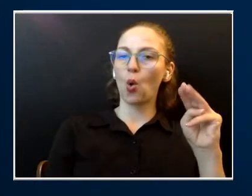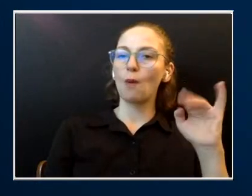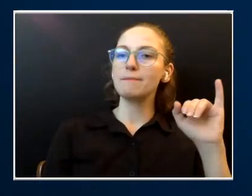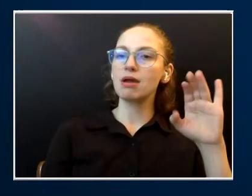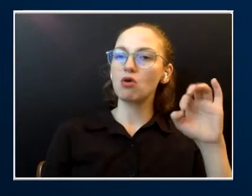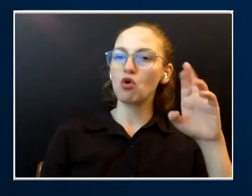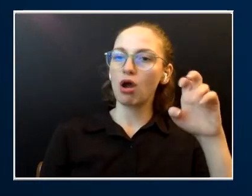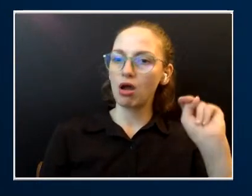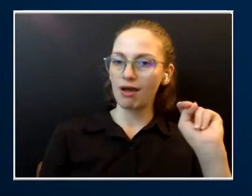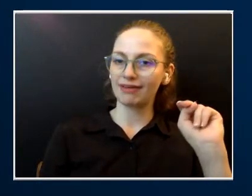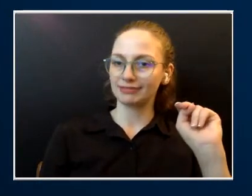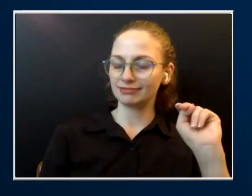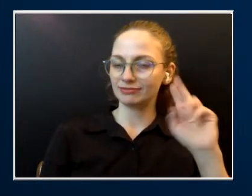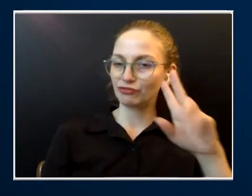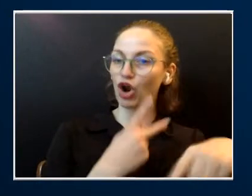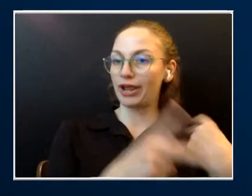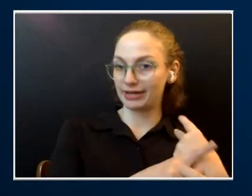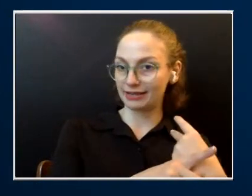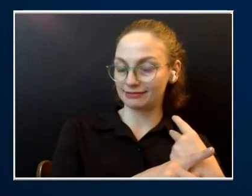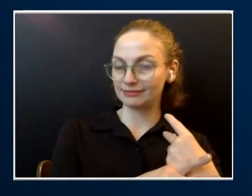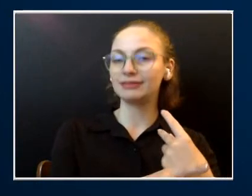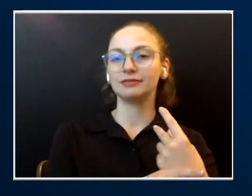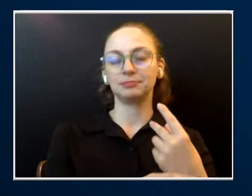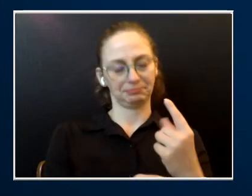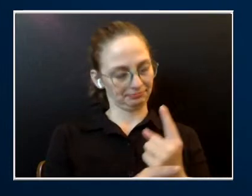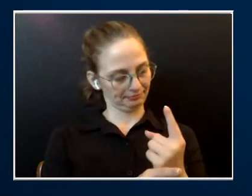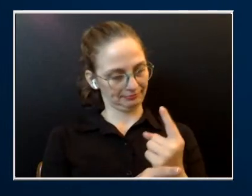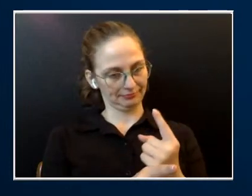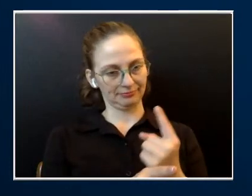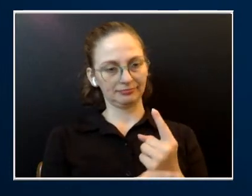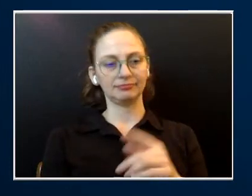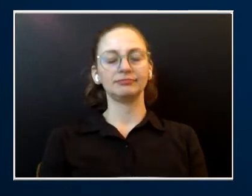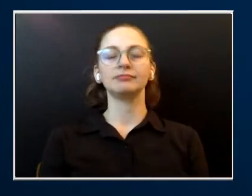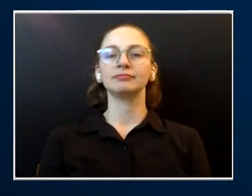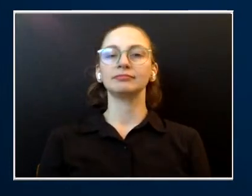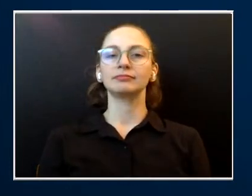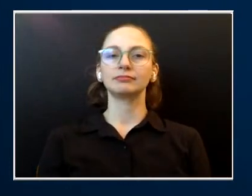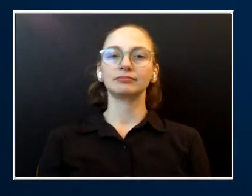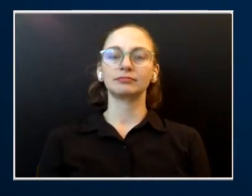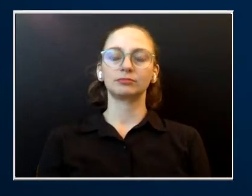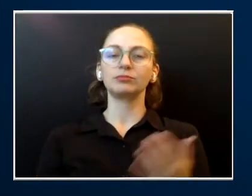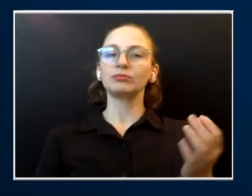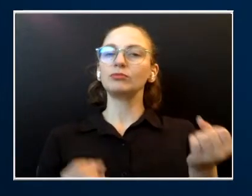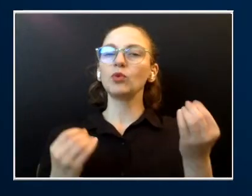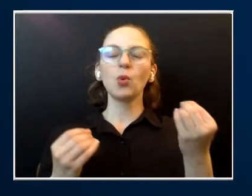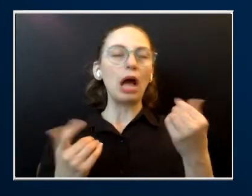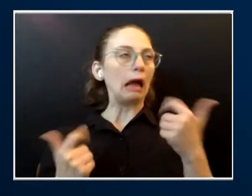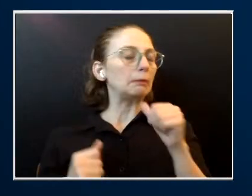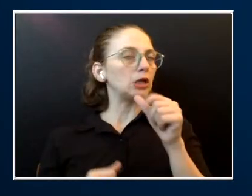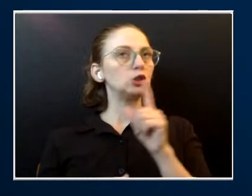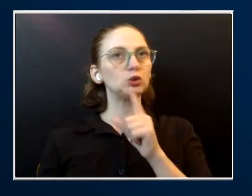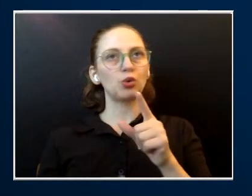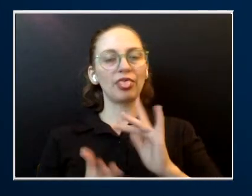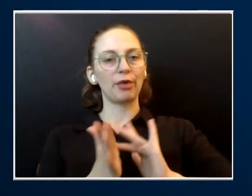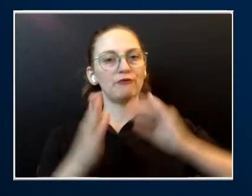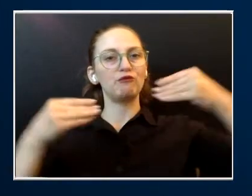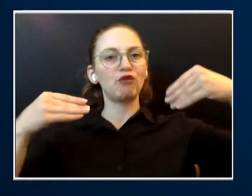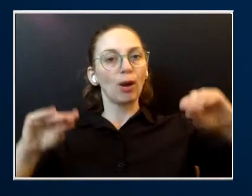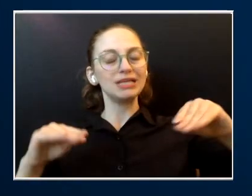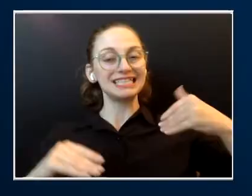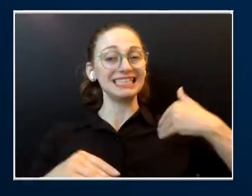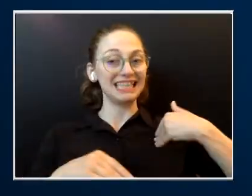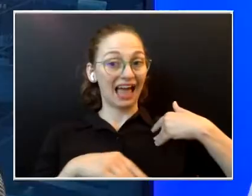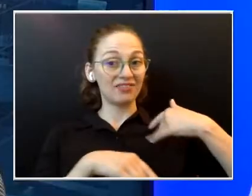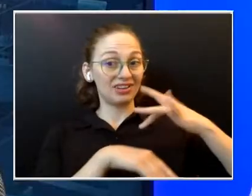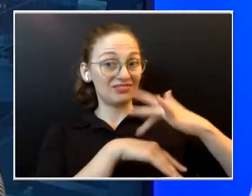And to find it, you're going to have to probably Google it. And I don't know that it's in pharmacies and other places yet. It's a little harder to find, a little harder to